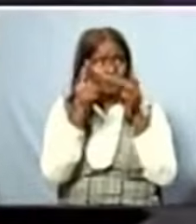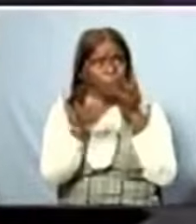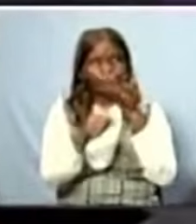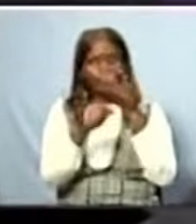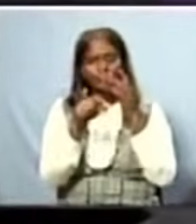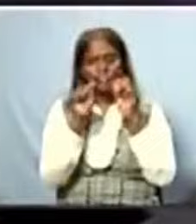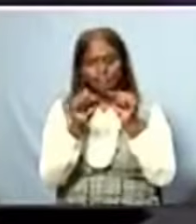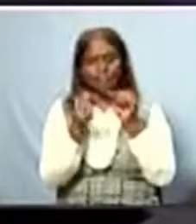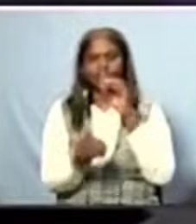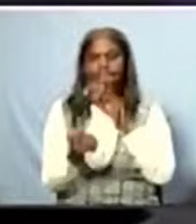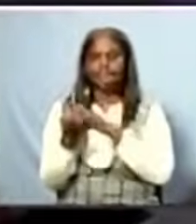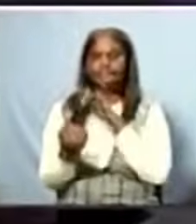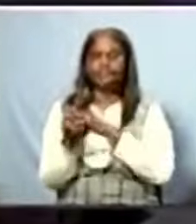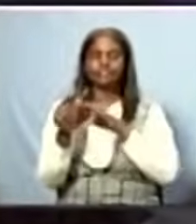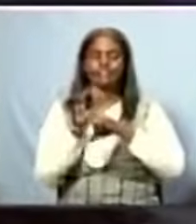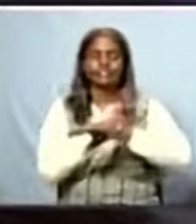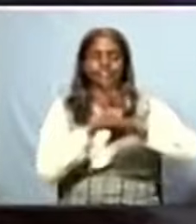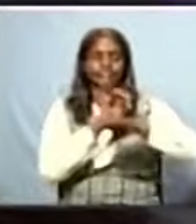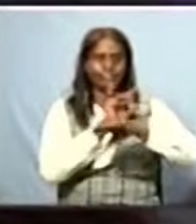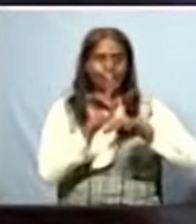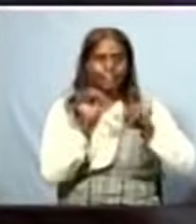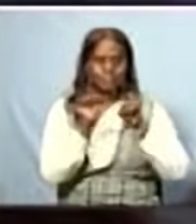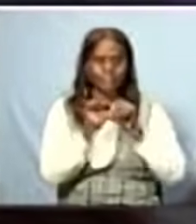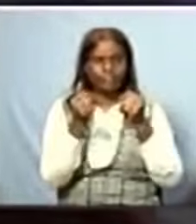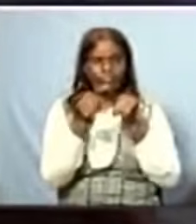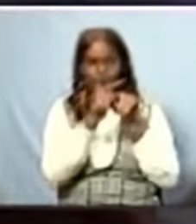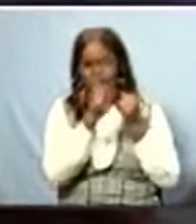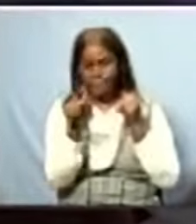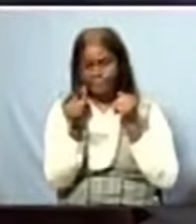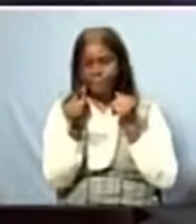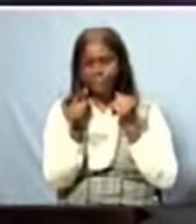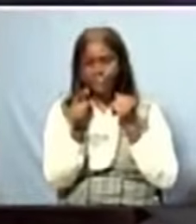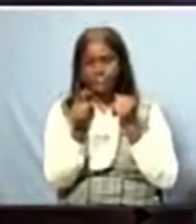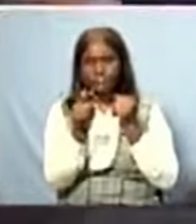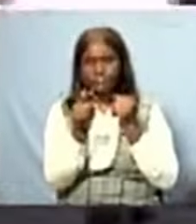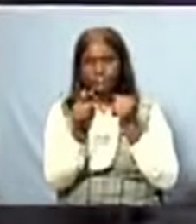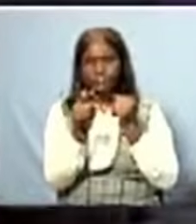will trigger the vacancy. It is